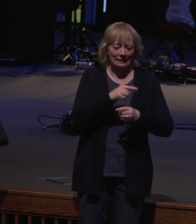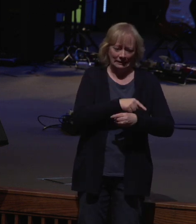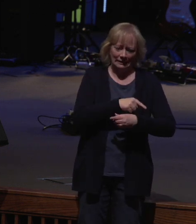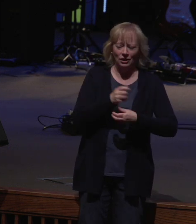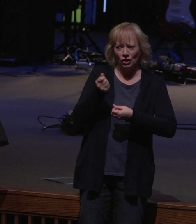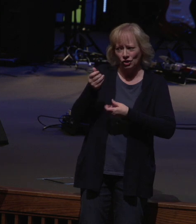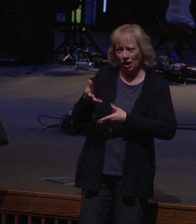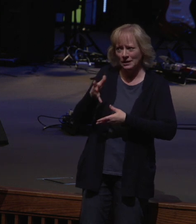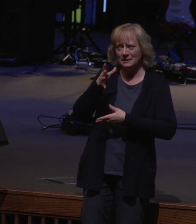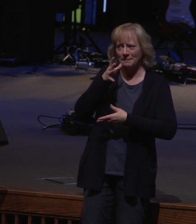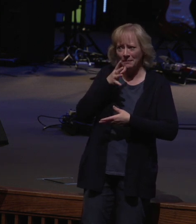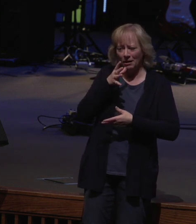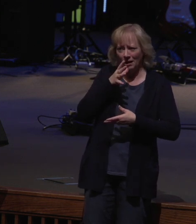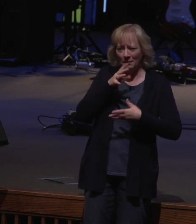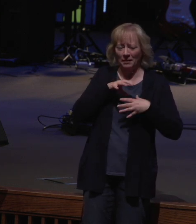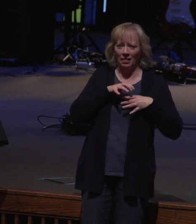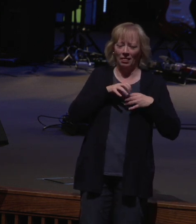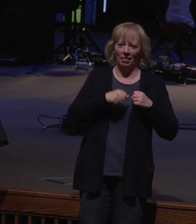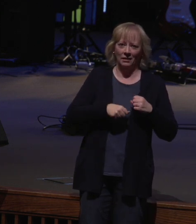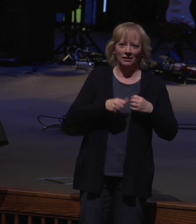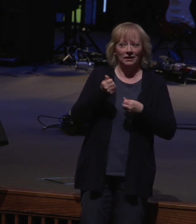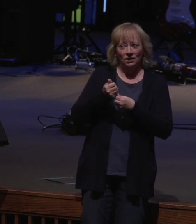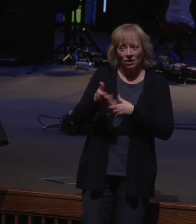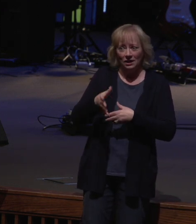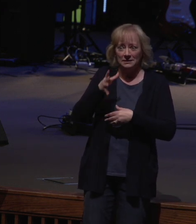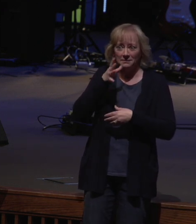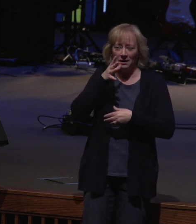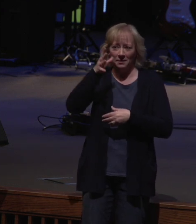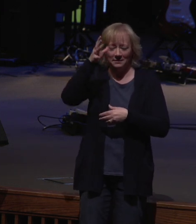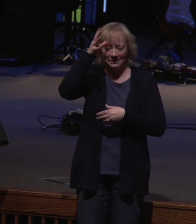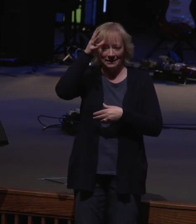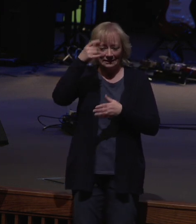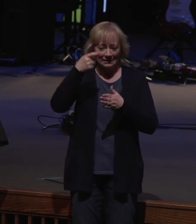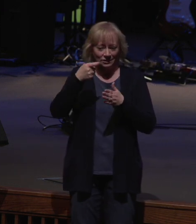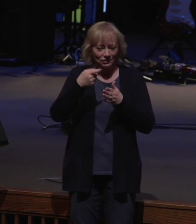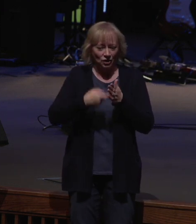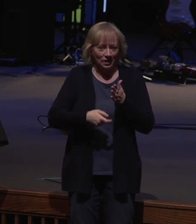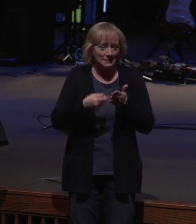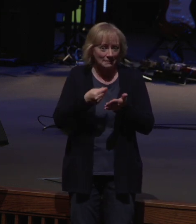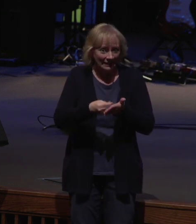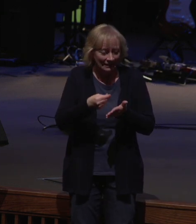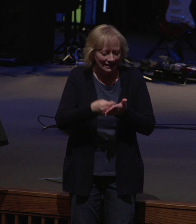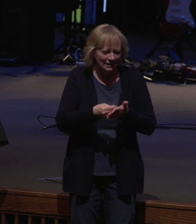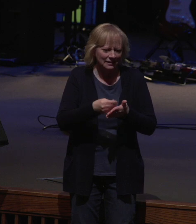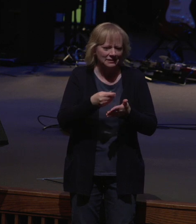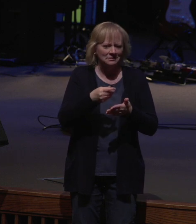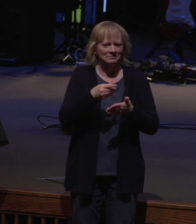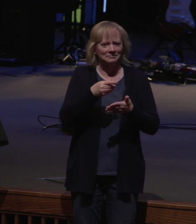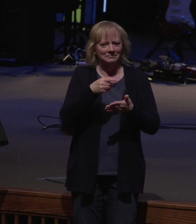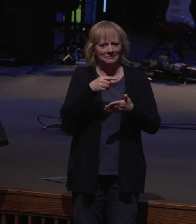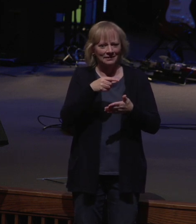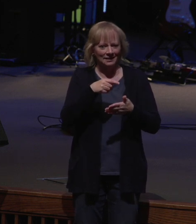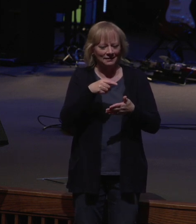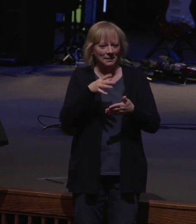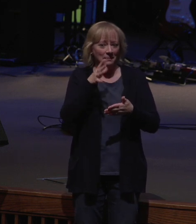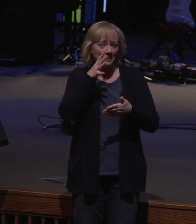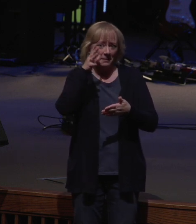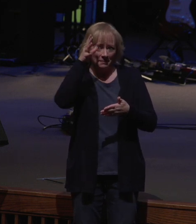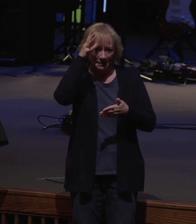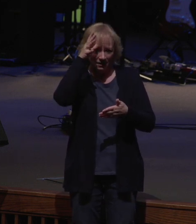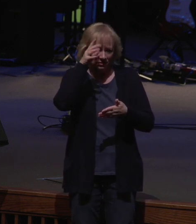literally. Cost both mom and dad money, but they protect, they care, they should feed, they should love.